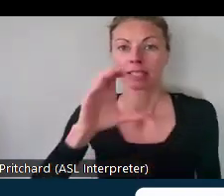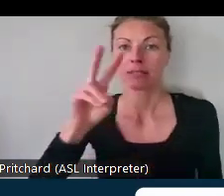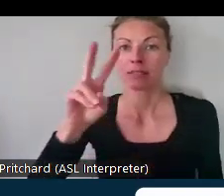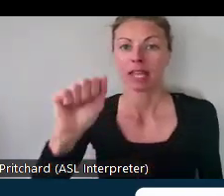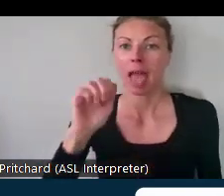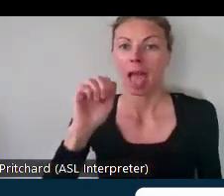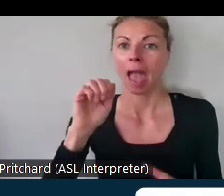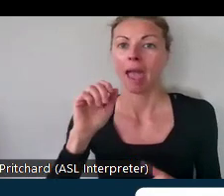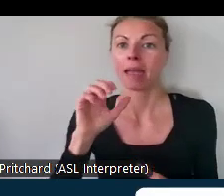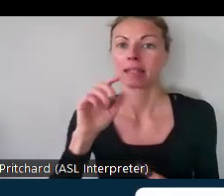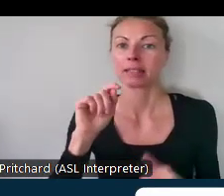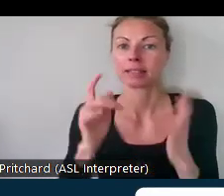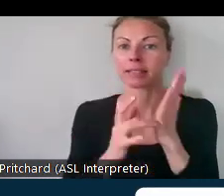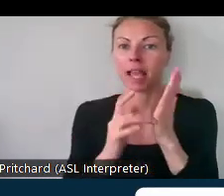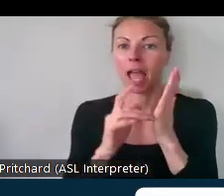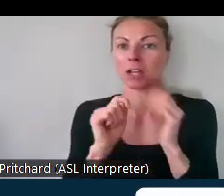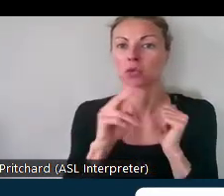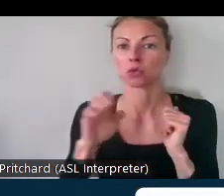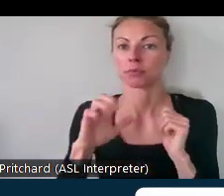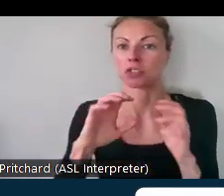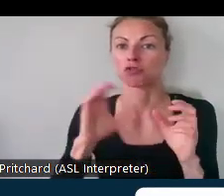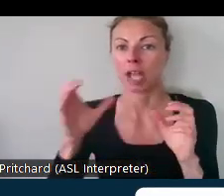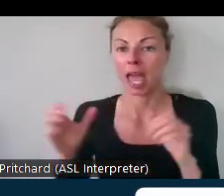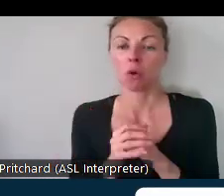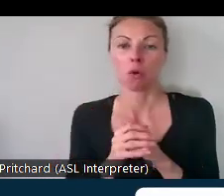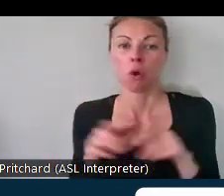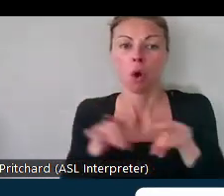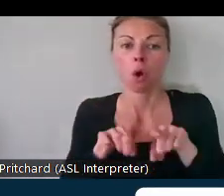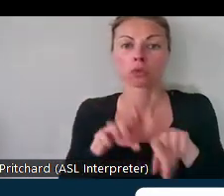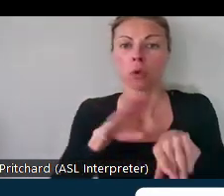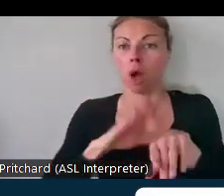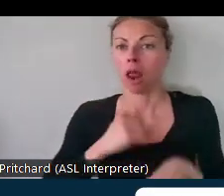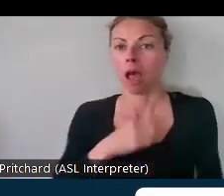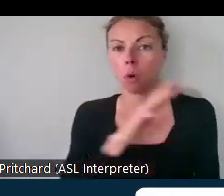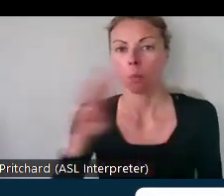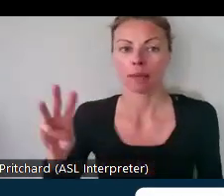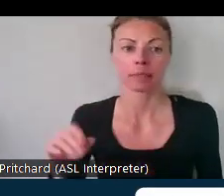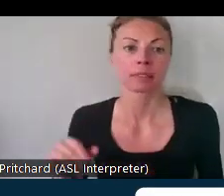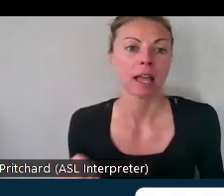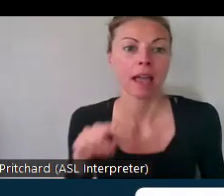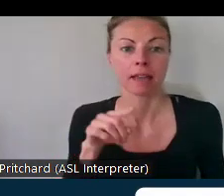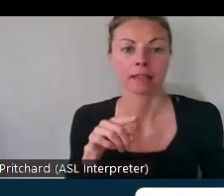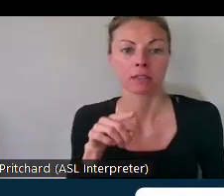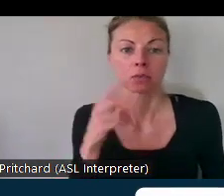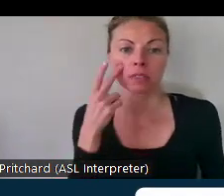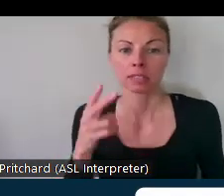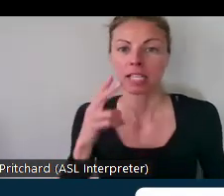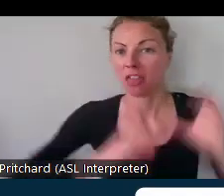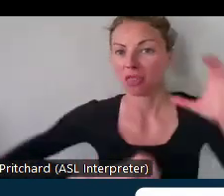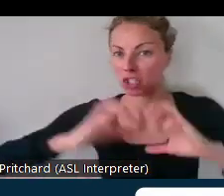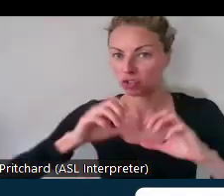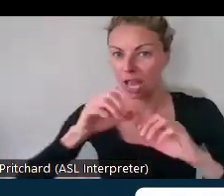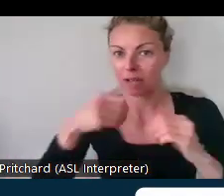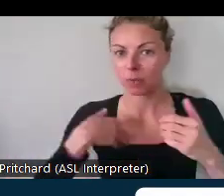channel. The presentation will also be made available on CDA's website. I'm dropping in the links into the chat so you can grab